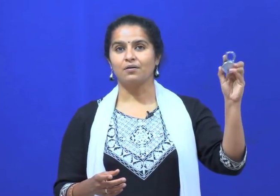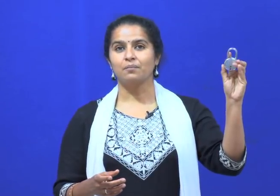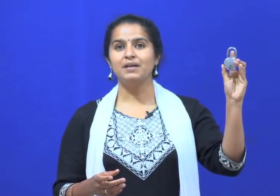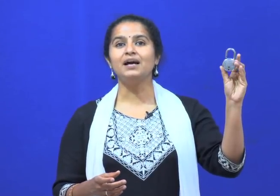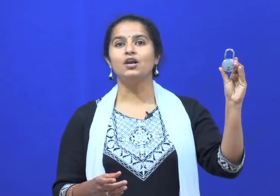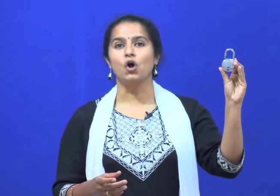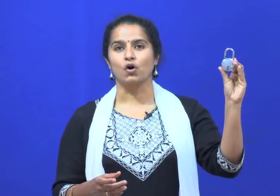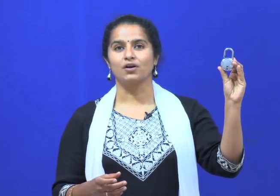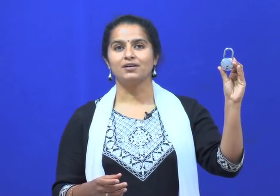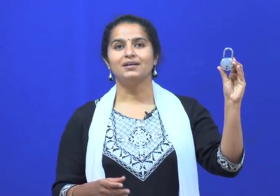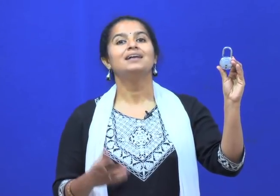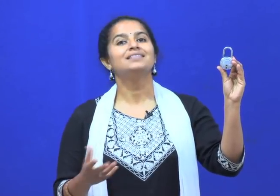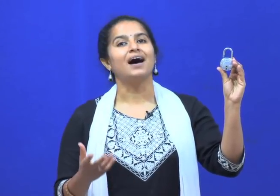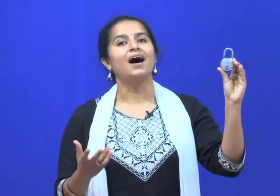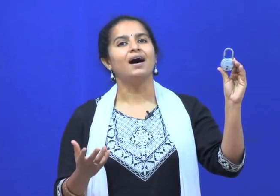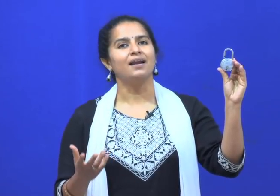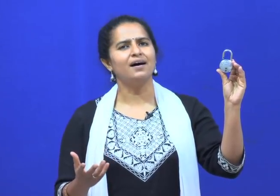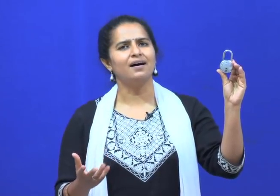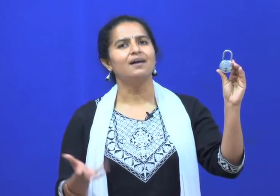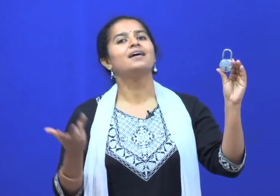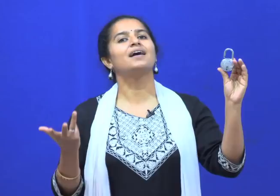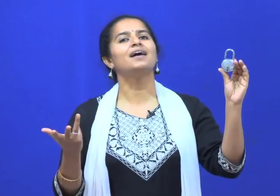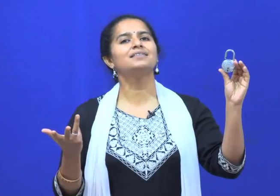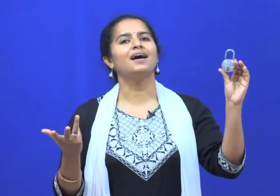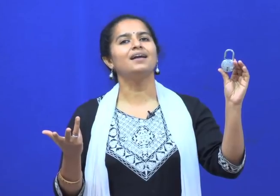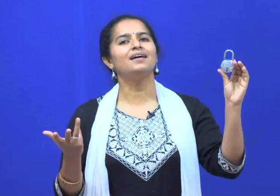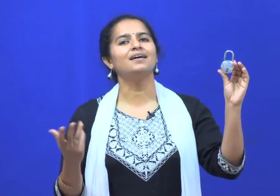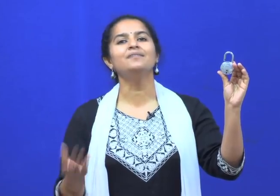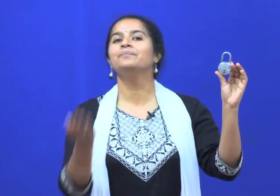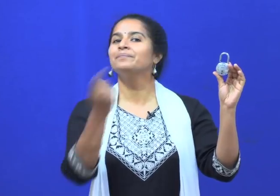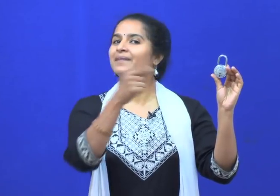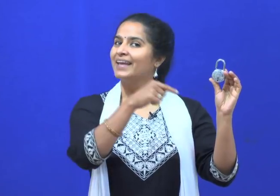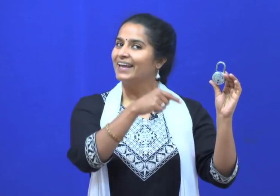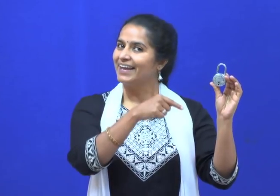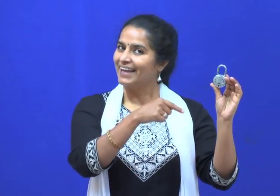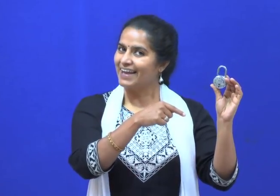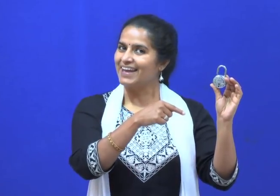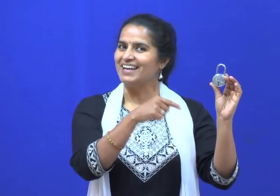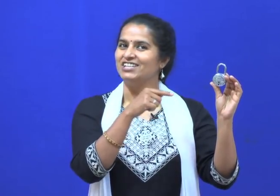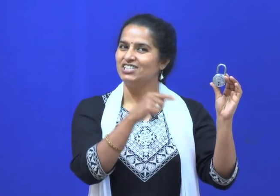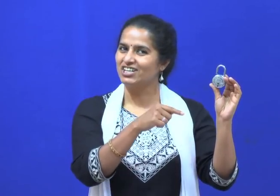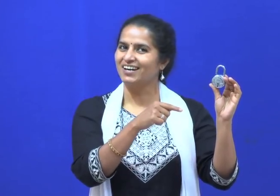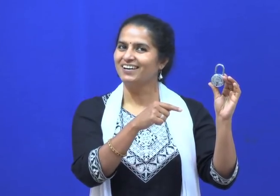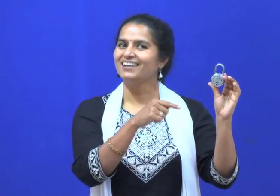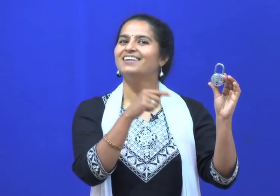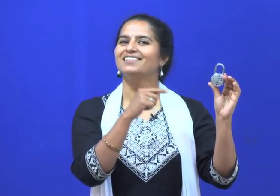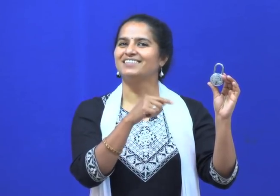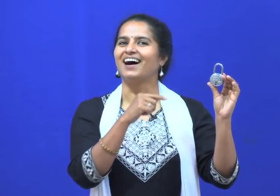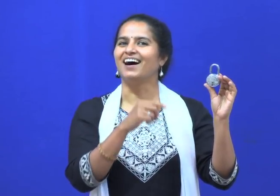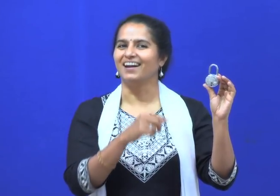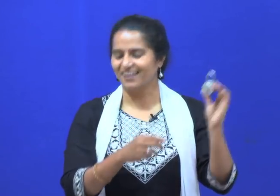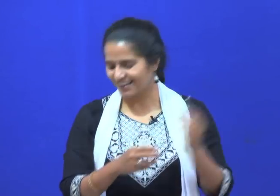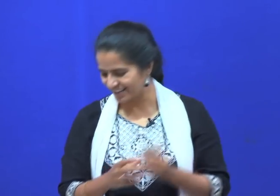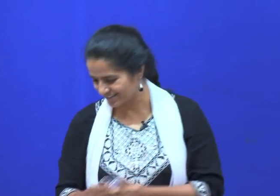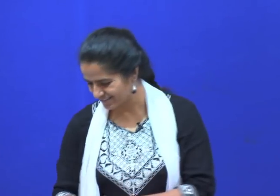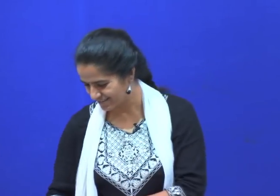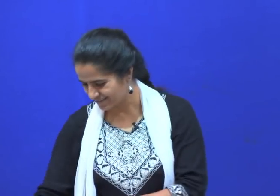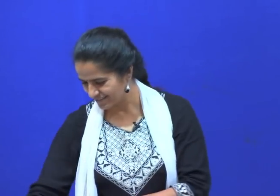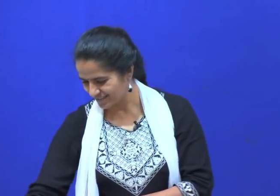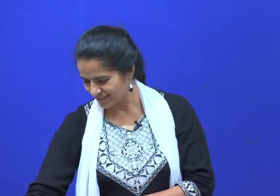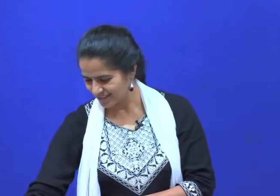talaha, meaning a lock. Talaha. Kaha talaha? Eshaha